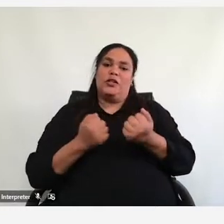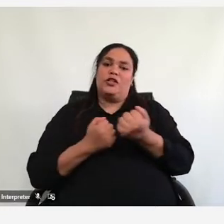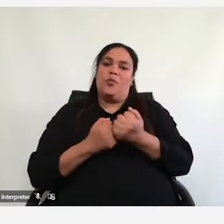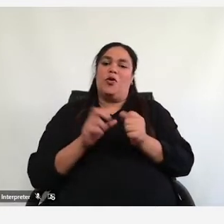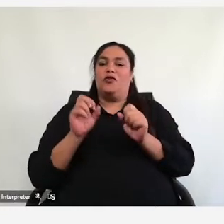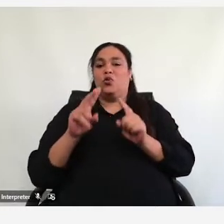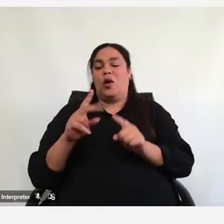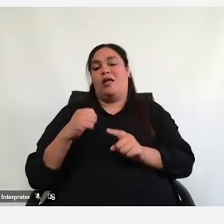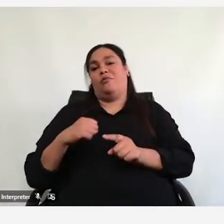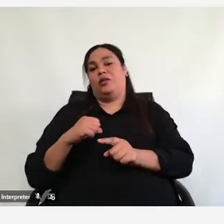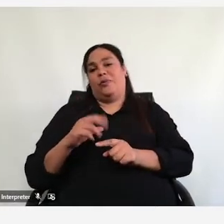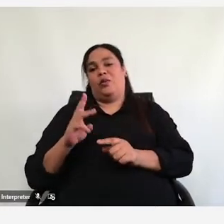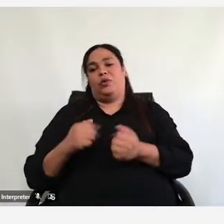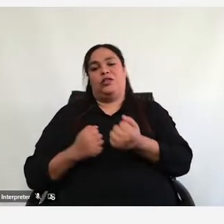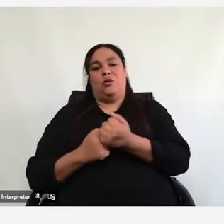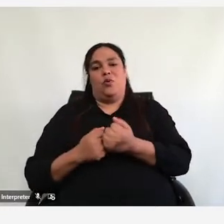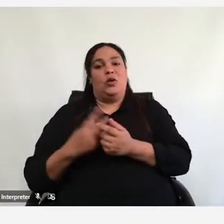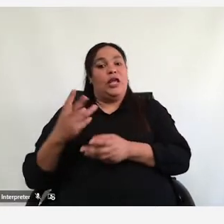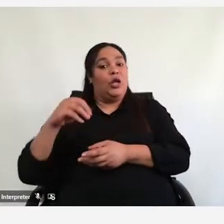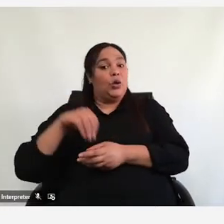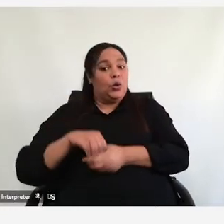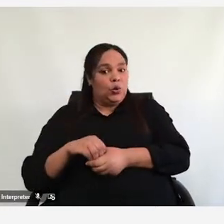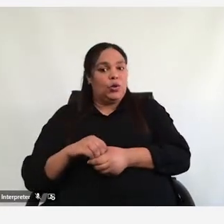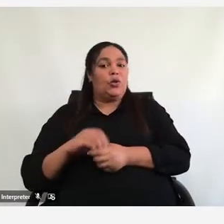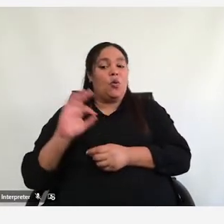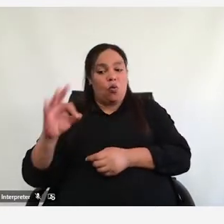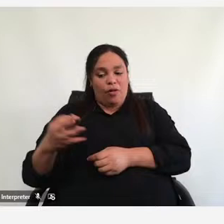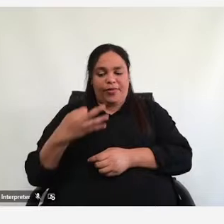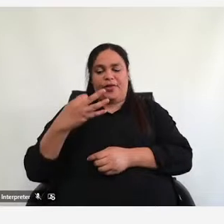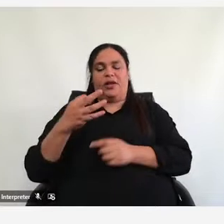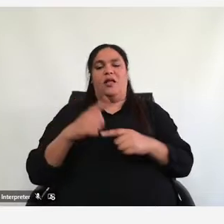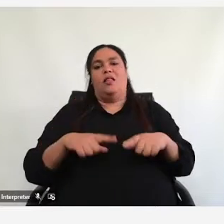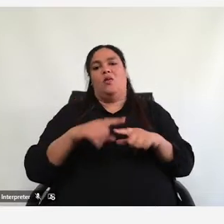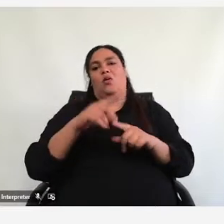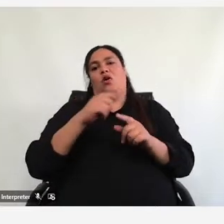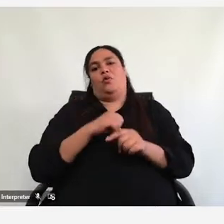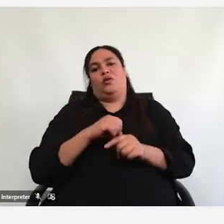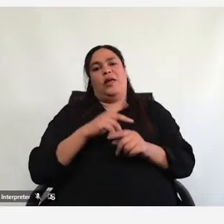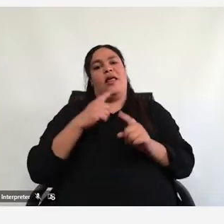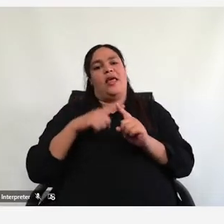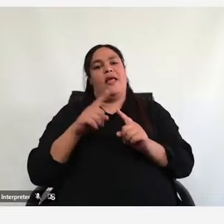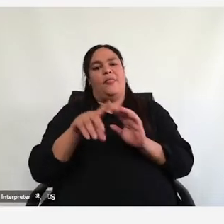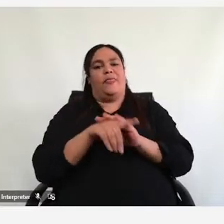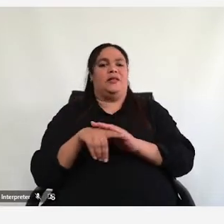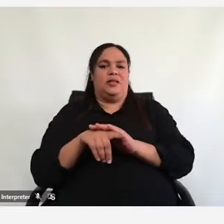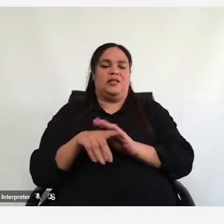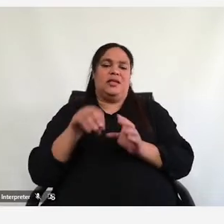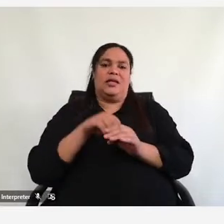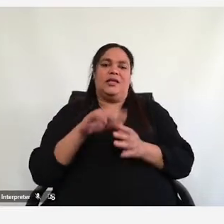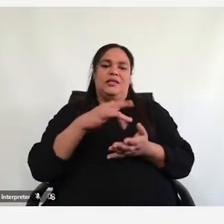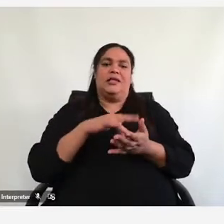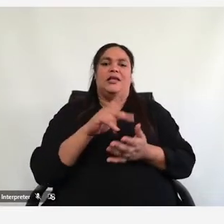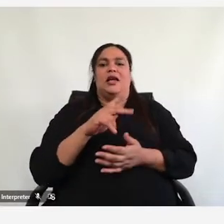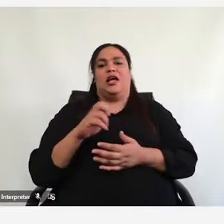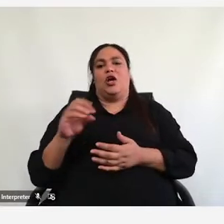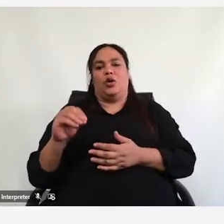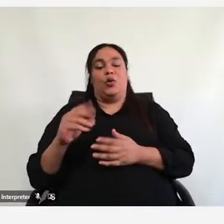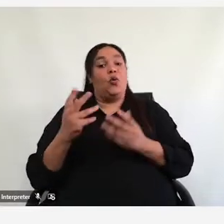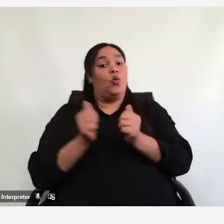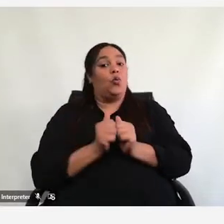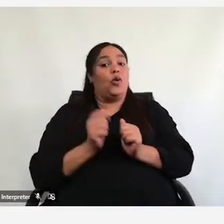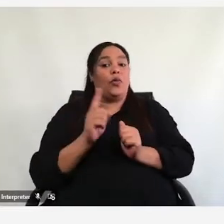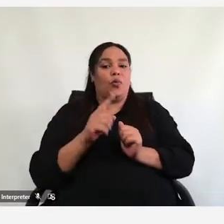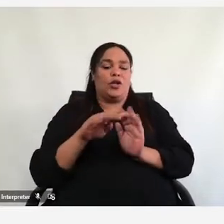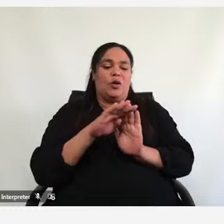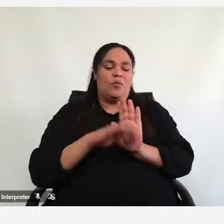12 municipalities, including all 3 local municipalities and the district in the Central Karoo, with